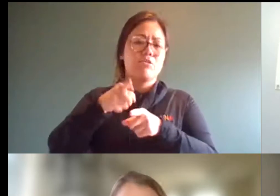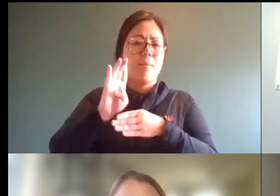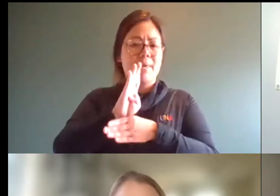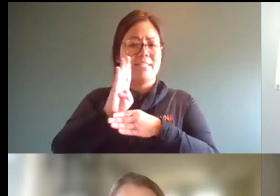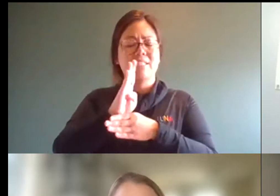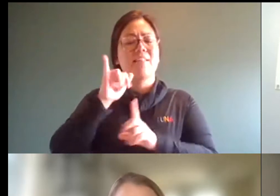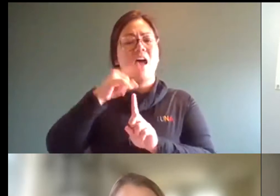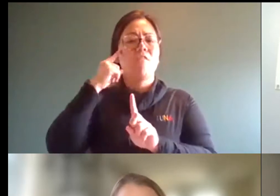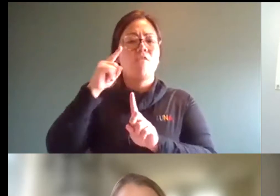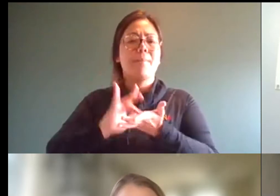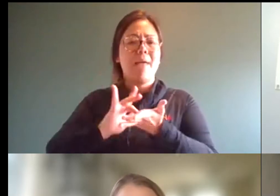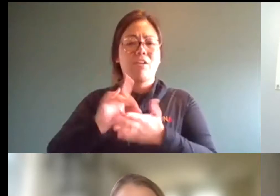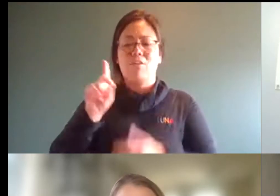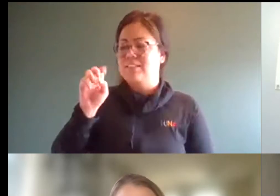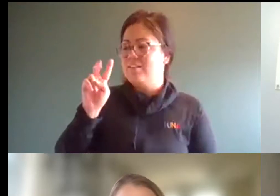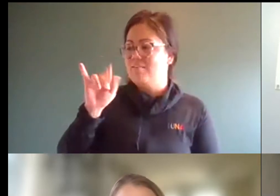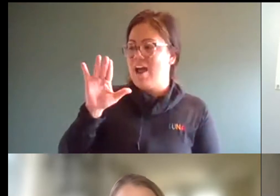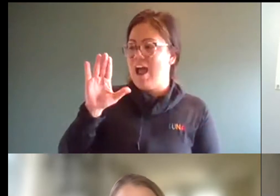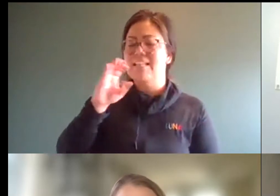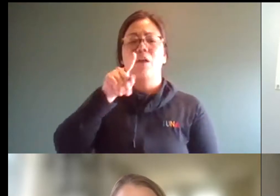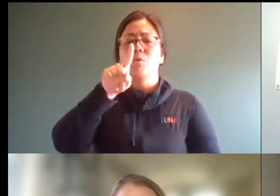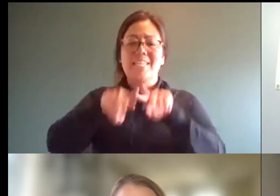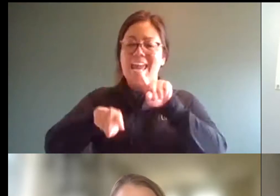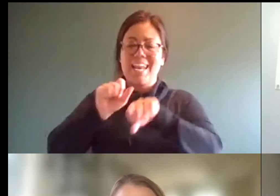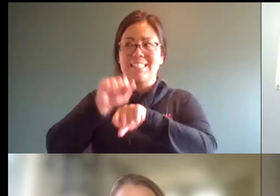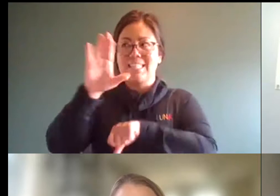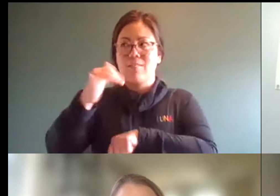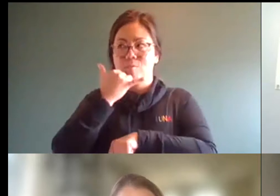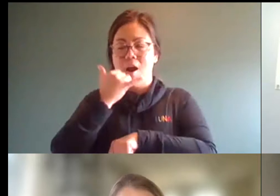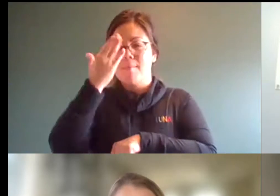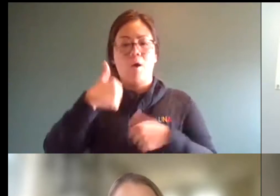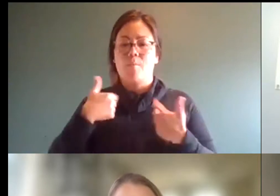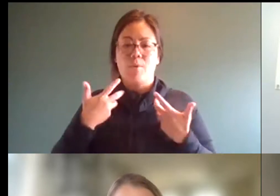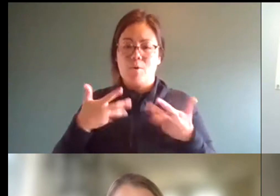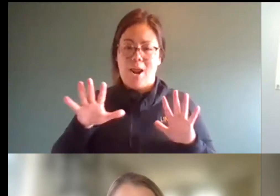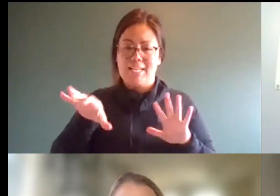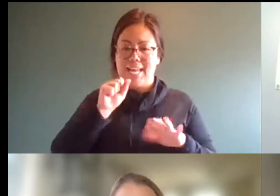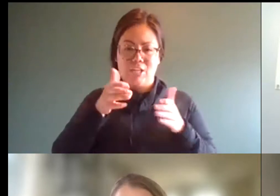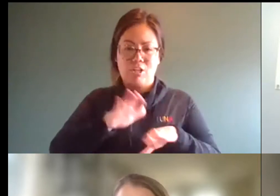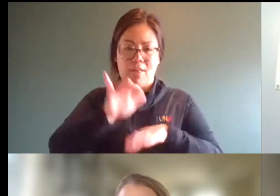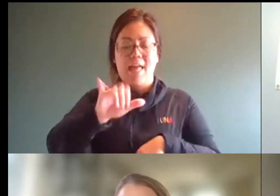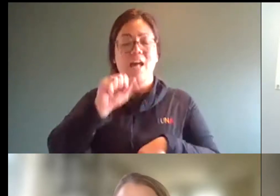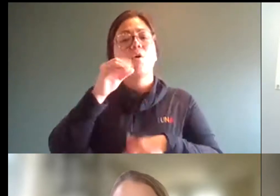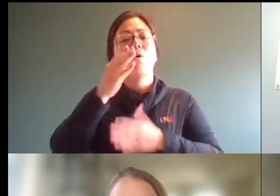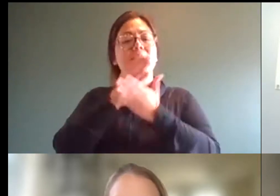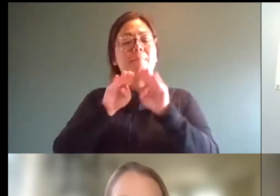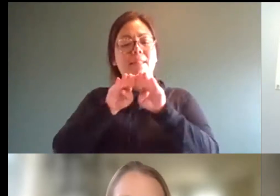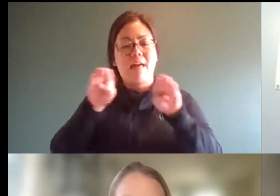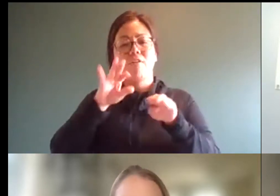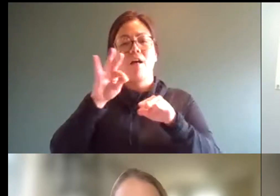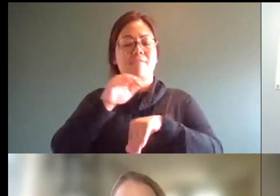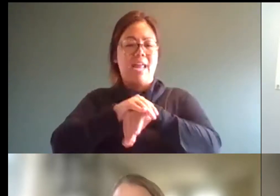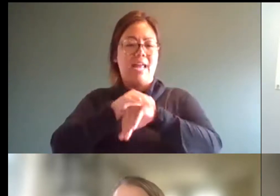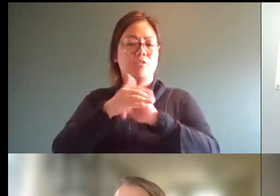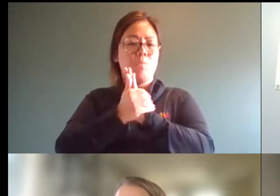for medical devices, and you can't send the wrong medical devices. We don't take a chance on that. So some level of English proficiency